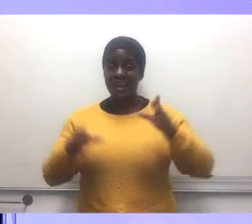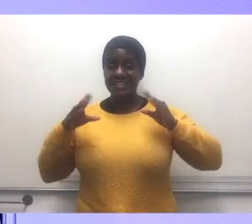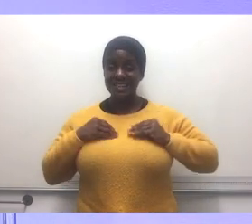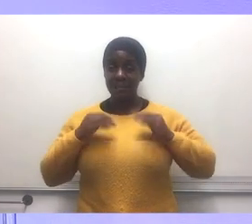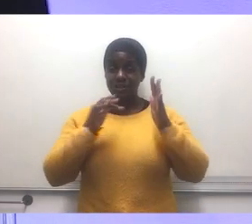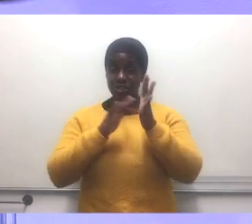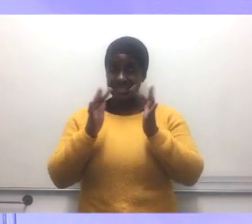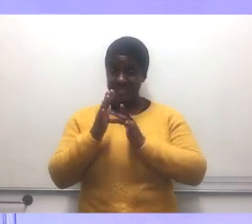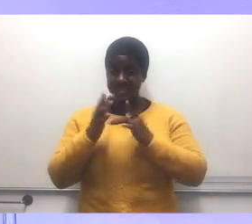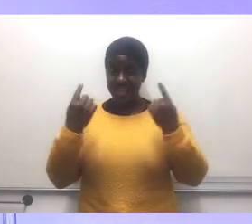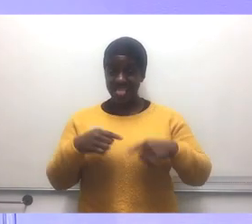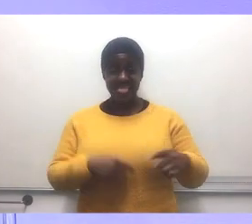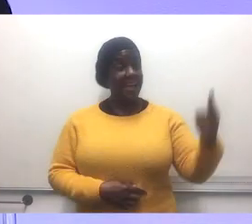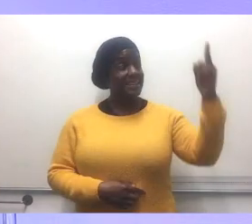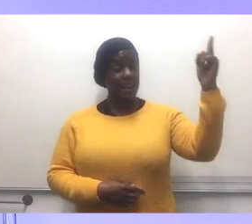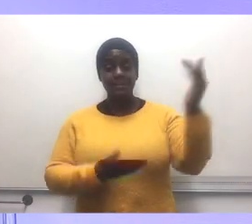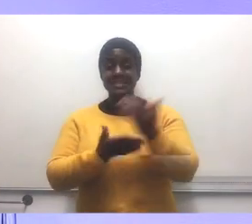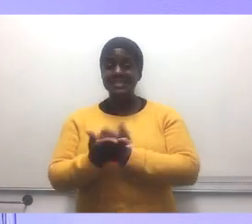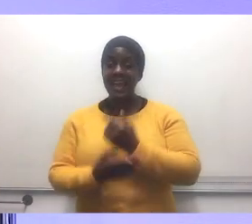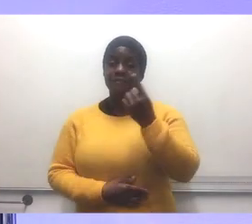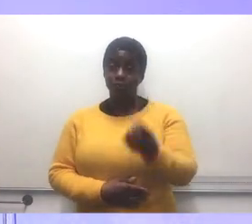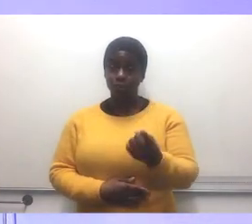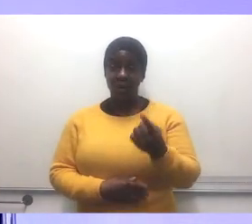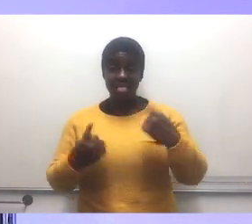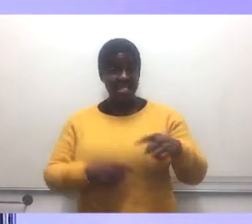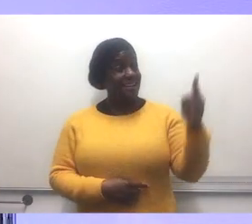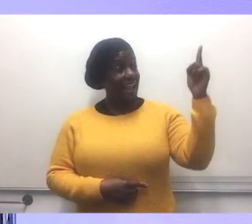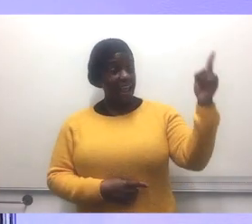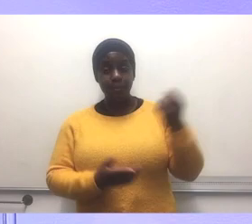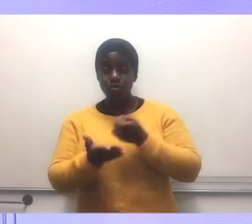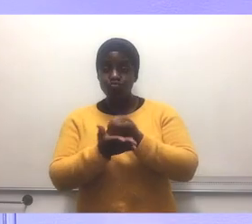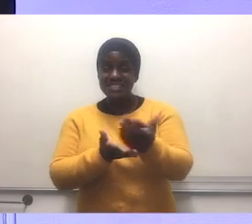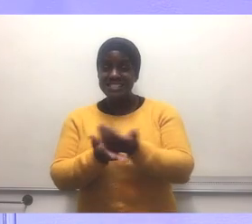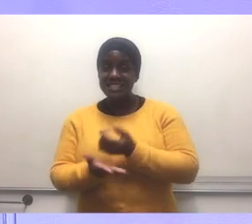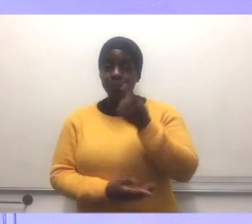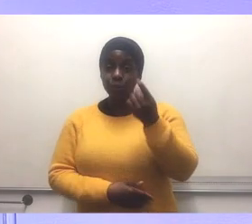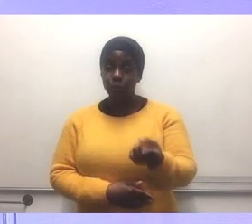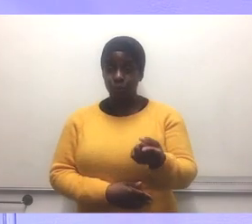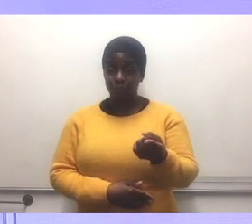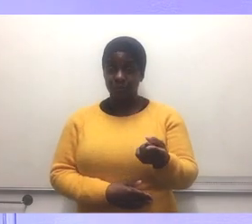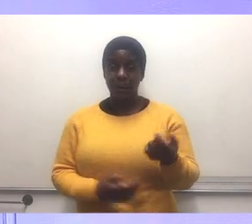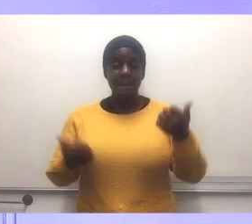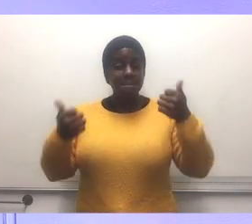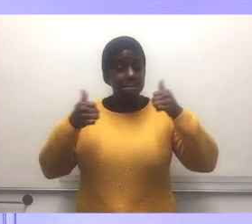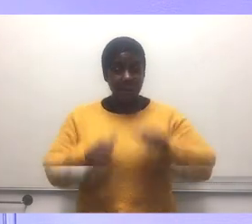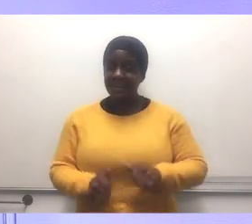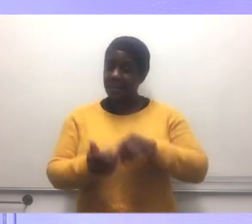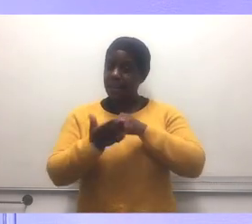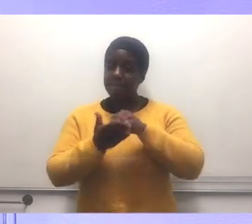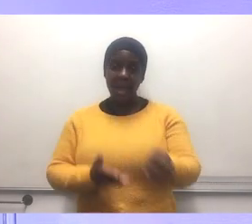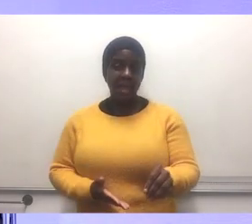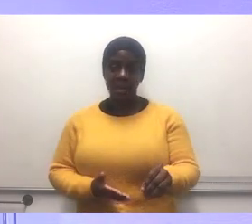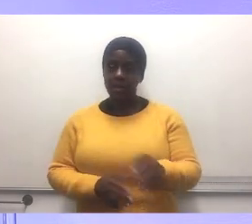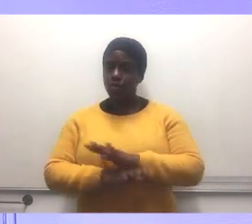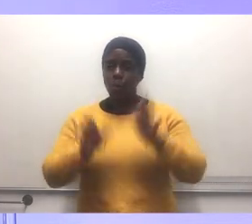Jesus and let him save you. Let him redeem you. He has already paid it. You don't